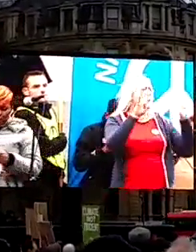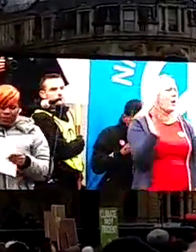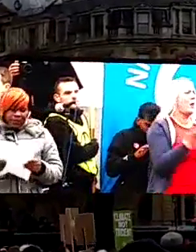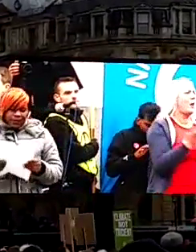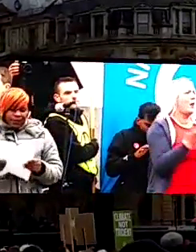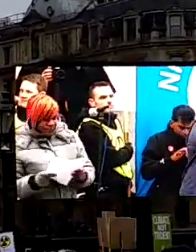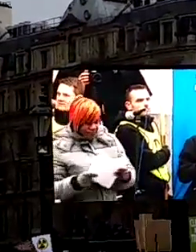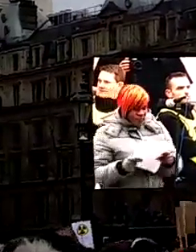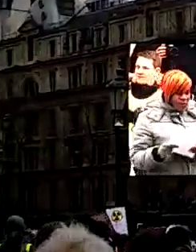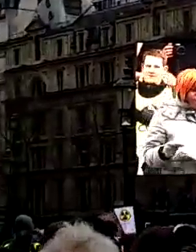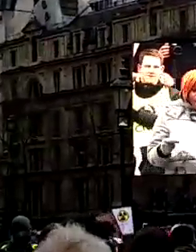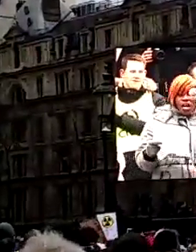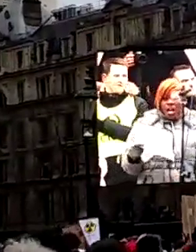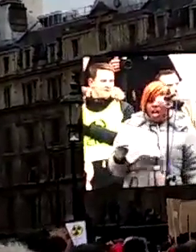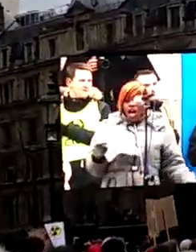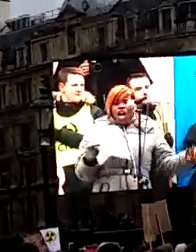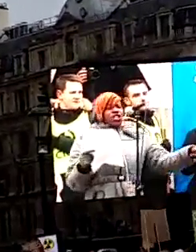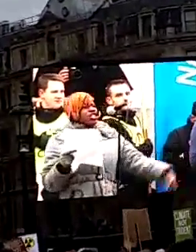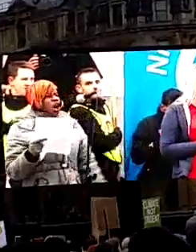world?